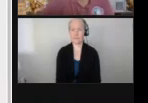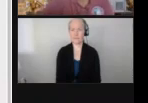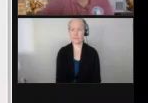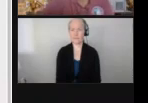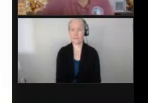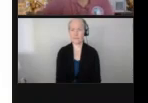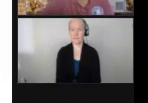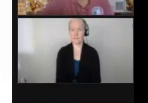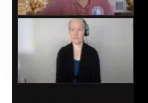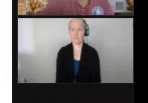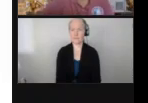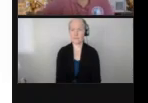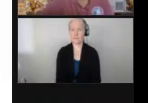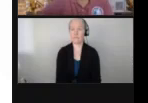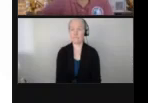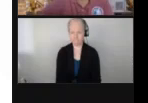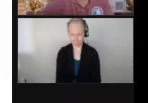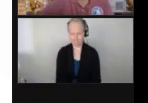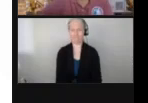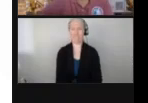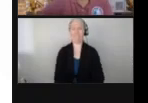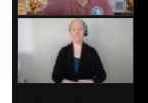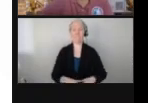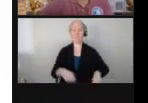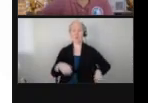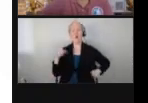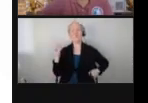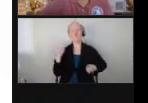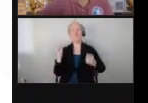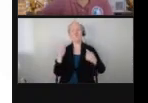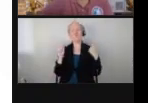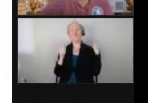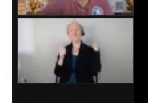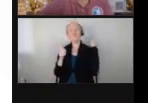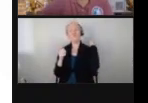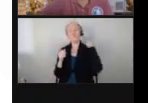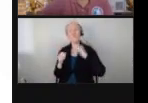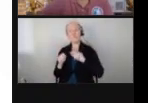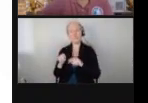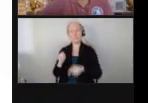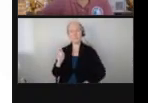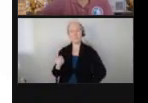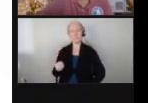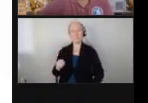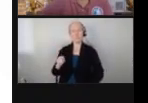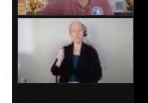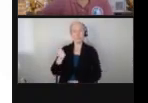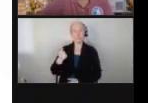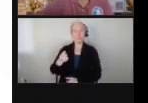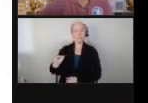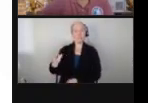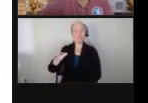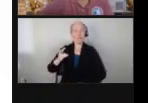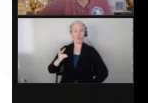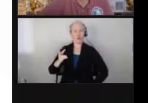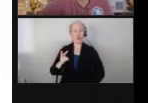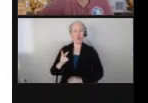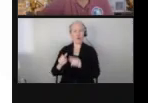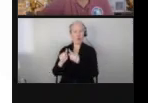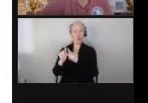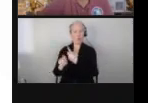There are a couple of questions that for additional, for more than one person to